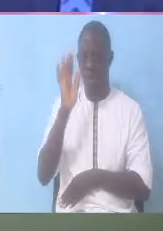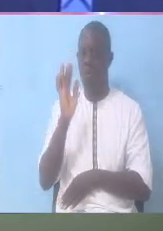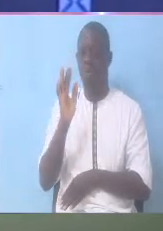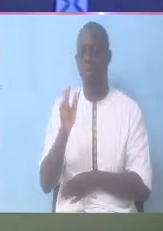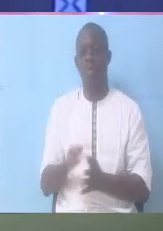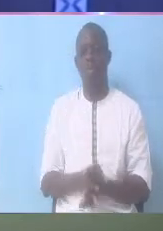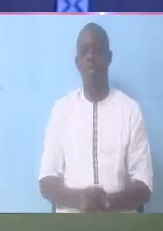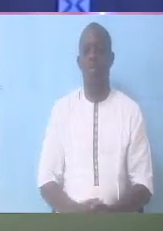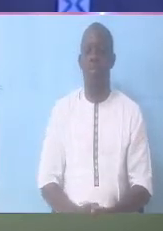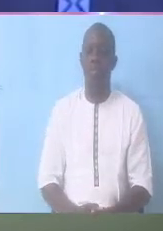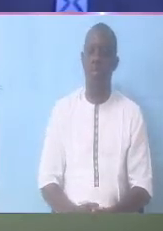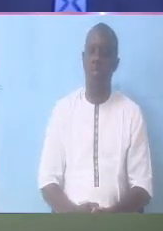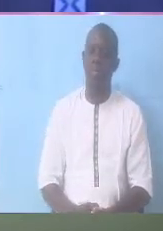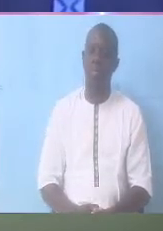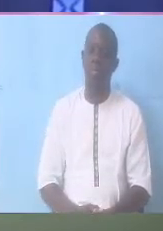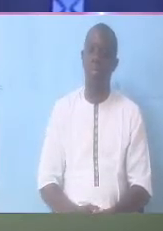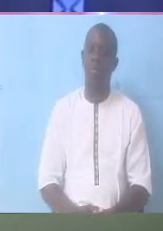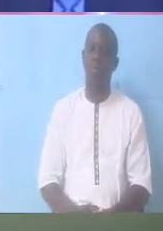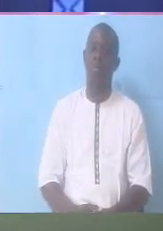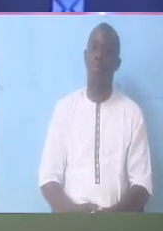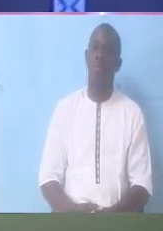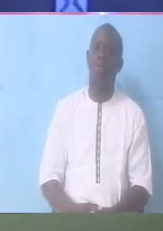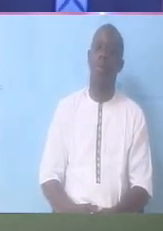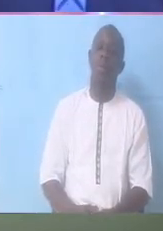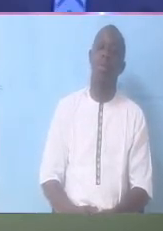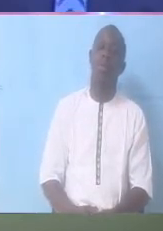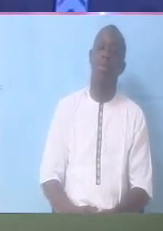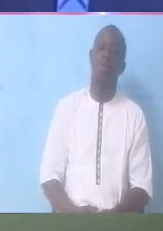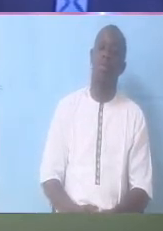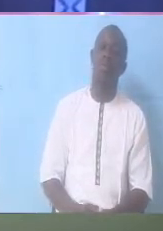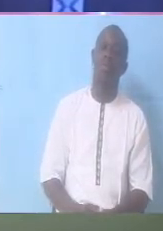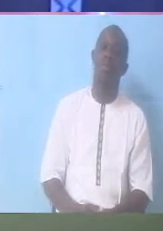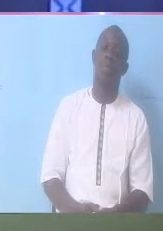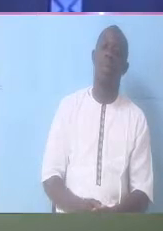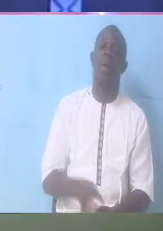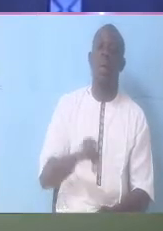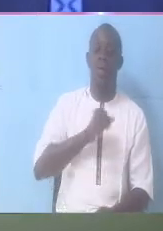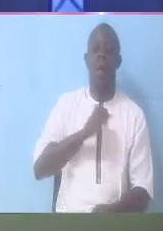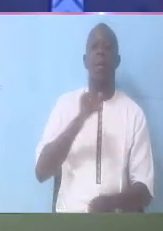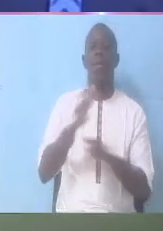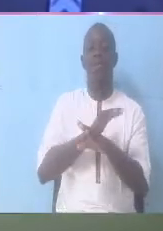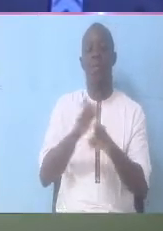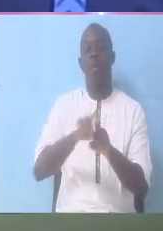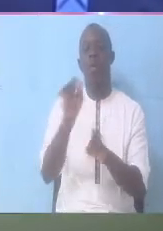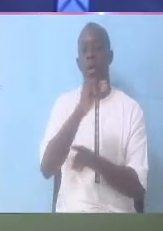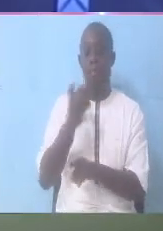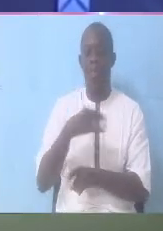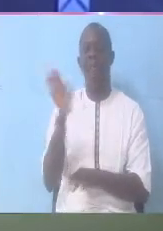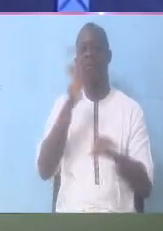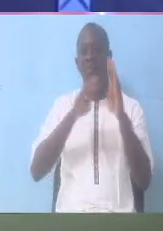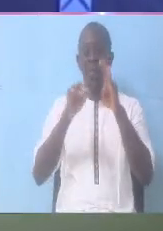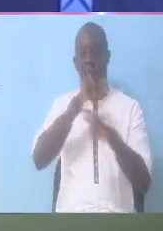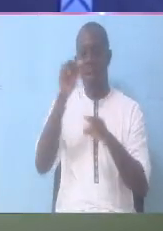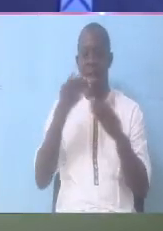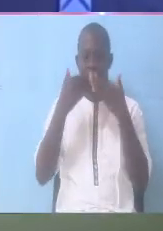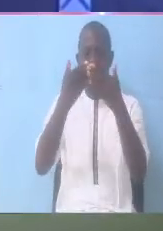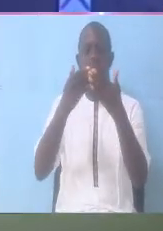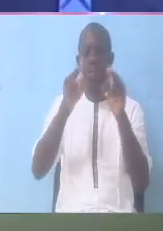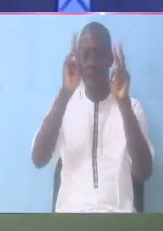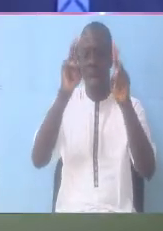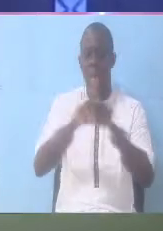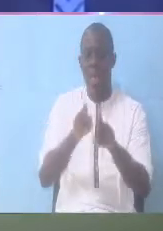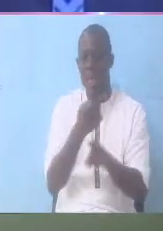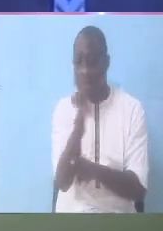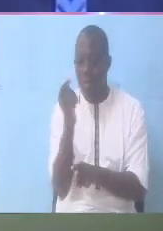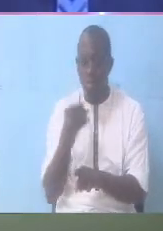me, that he was being lied to, saying these people were mercenaries. Yes, sir. And on the basis of that, he ordered that they be